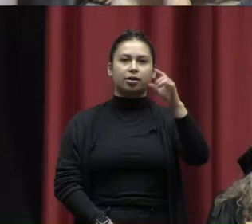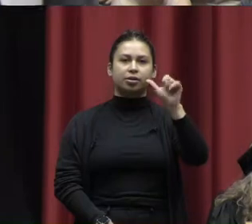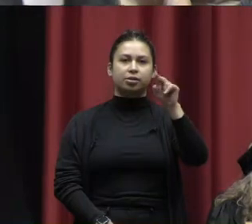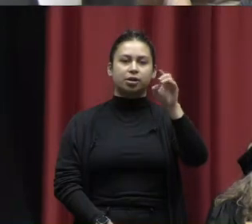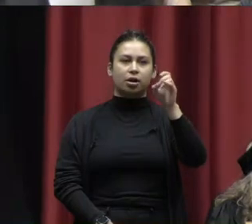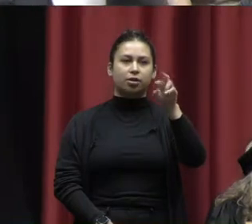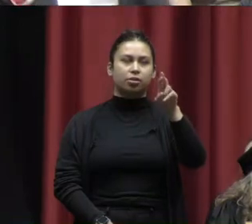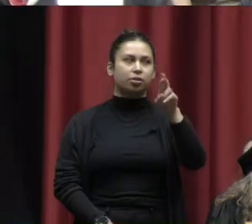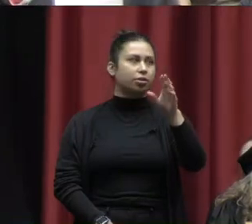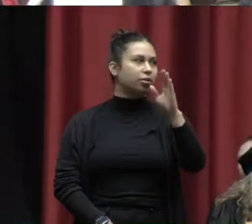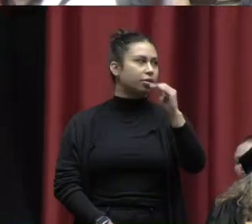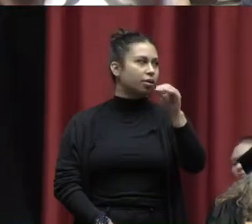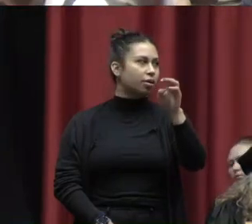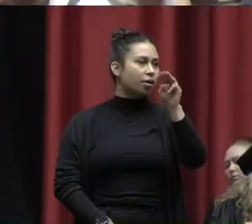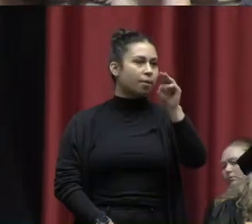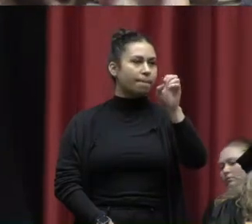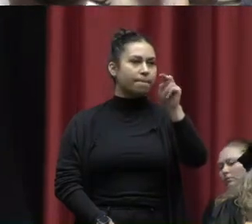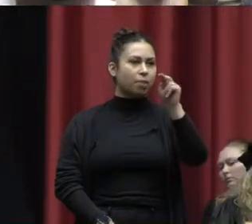Monet Segura.